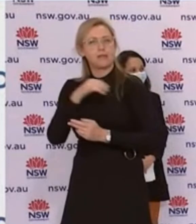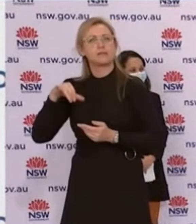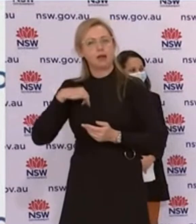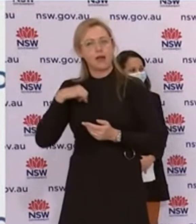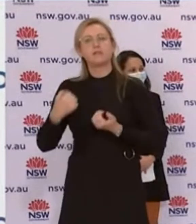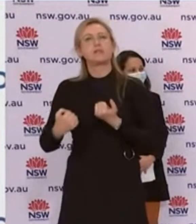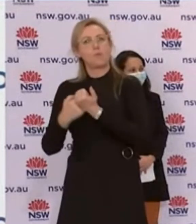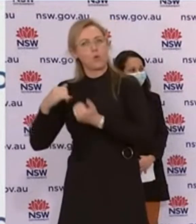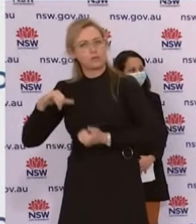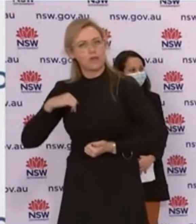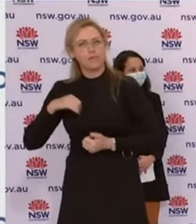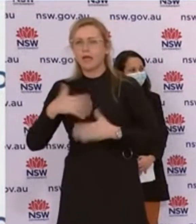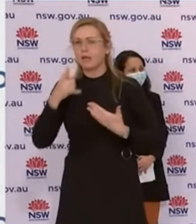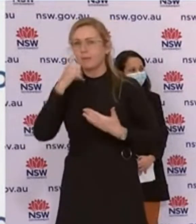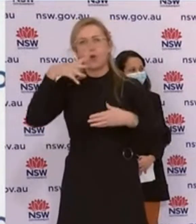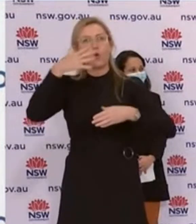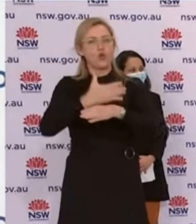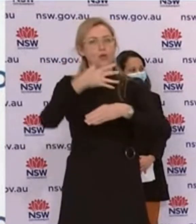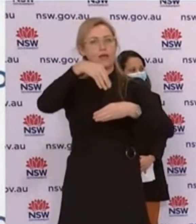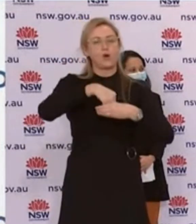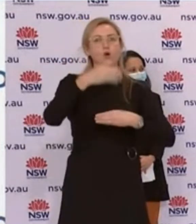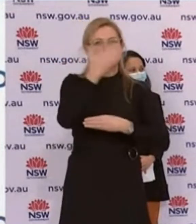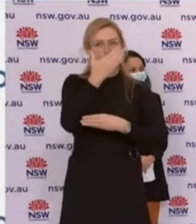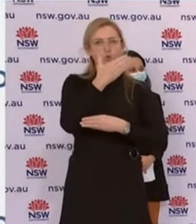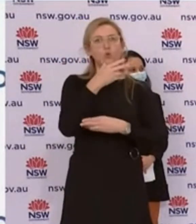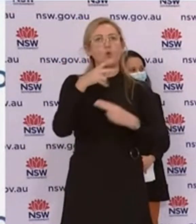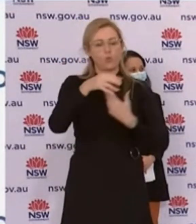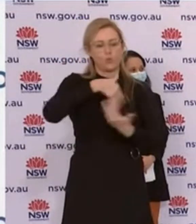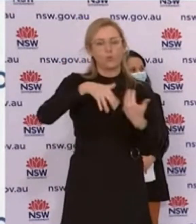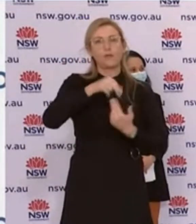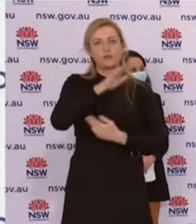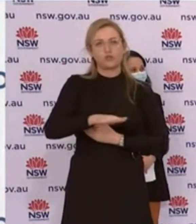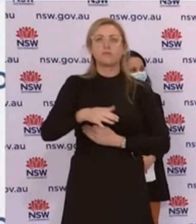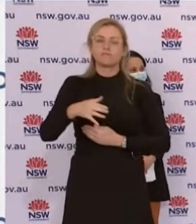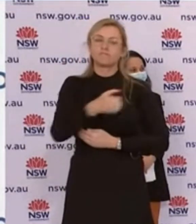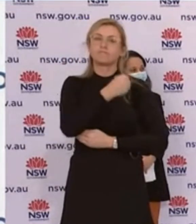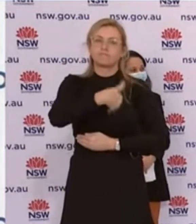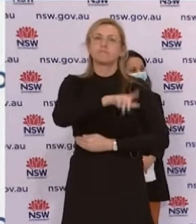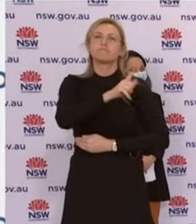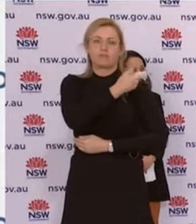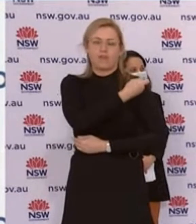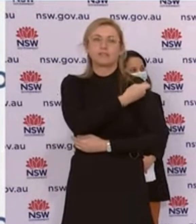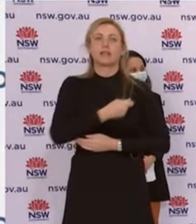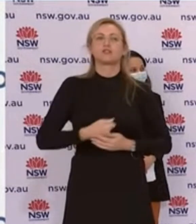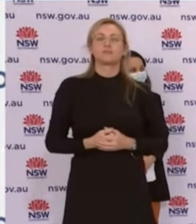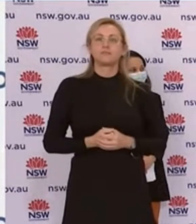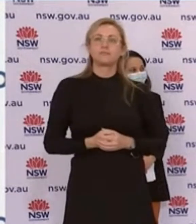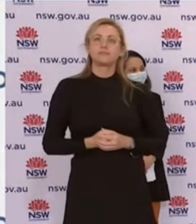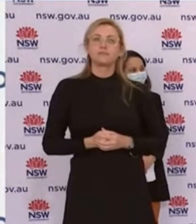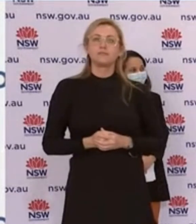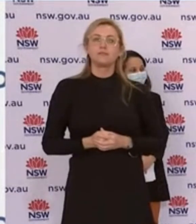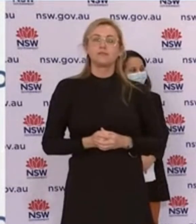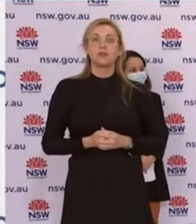support staff and anybody who supports a school community who has to be on campus with the children to be vaccinated. And